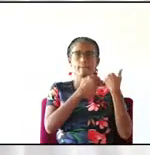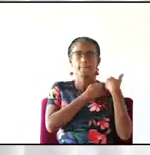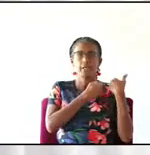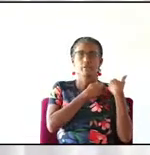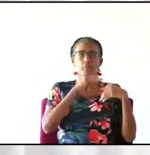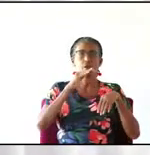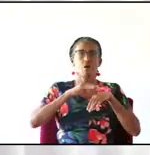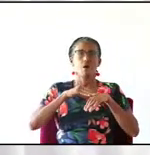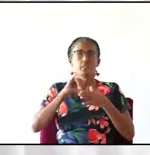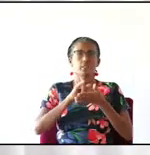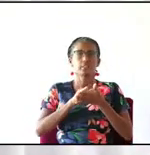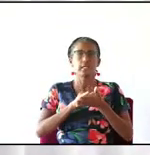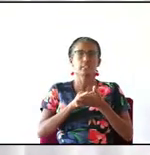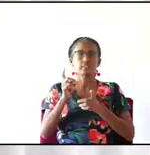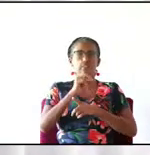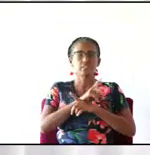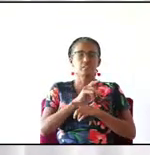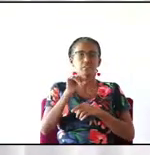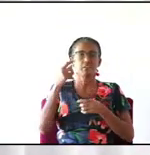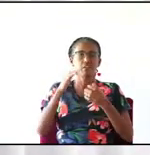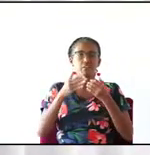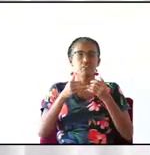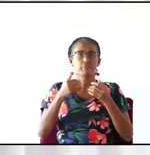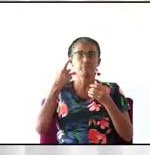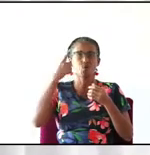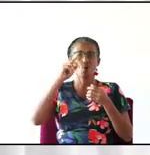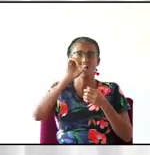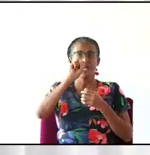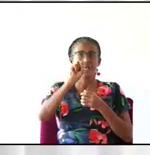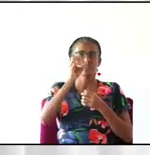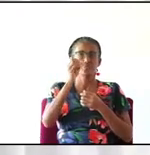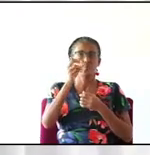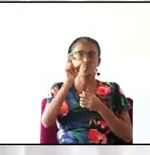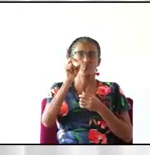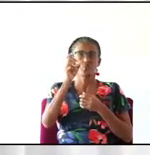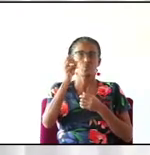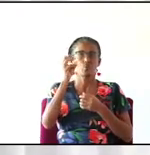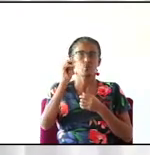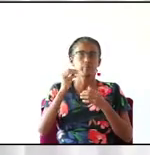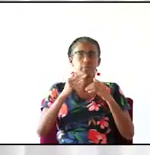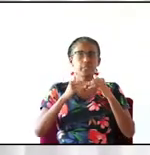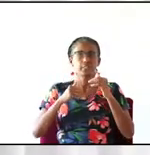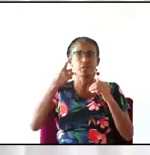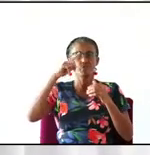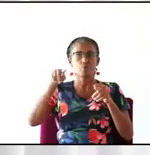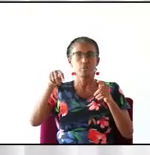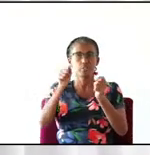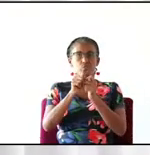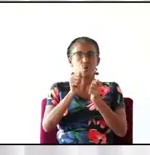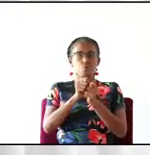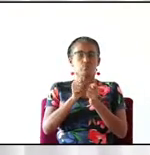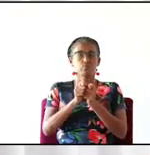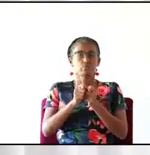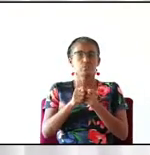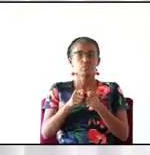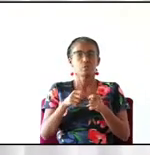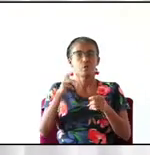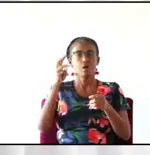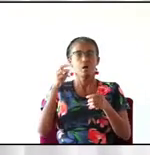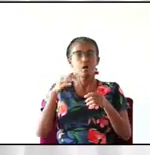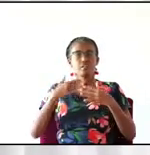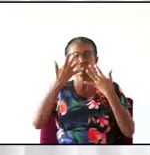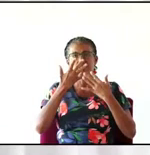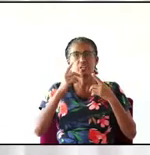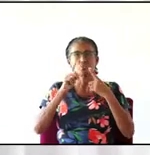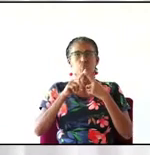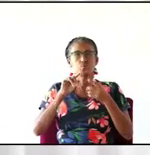I tell you, it will be more bearable on you that day for Sodom than for that town. Woe to you, Chorazin, woe